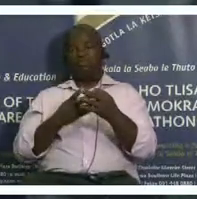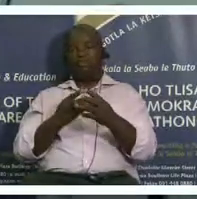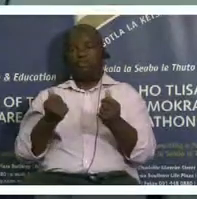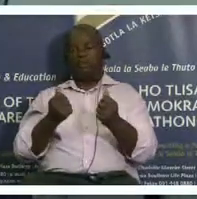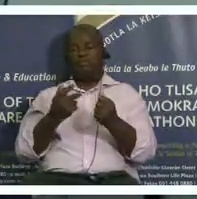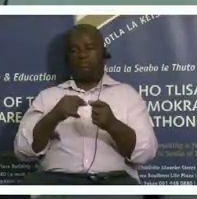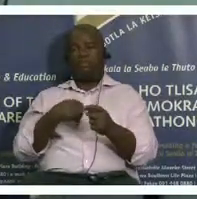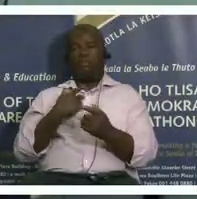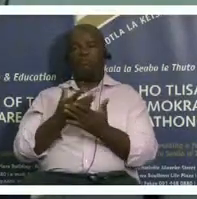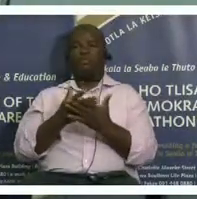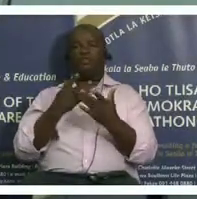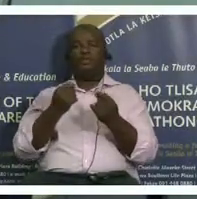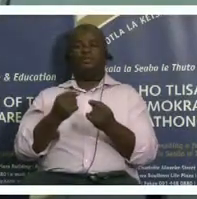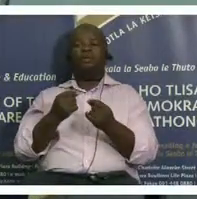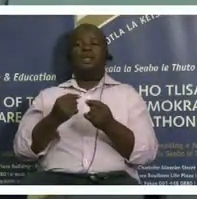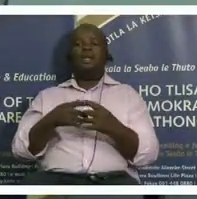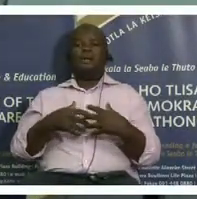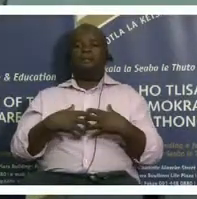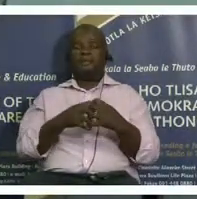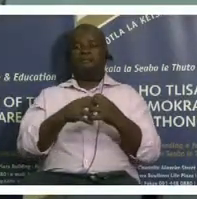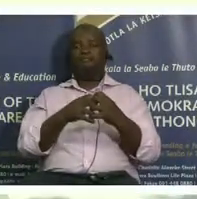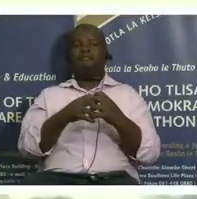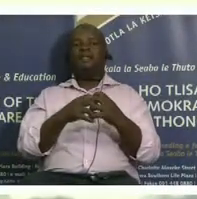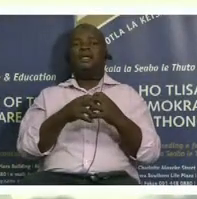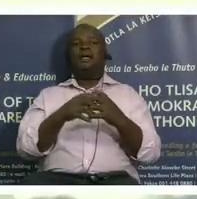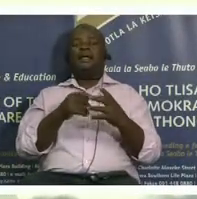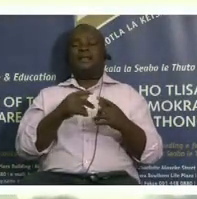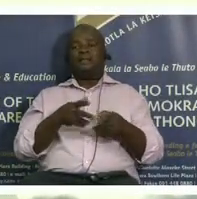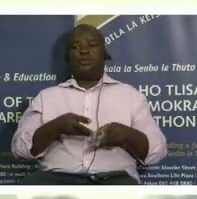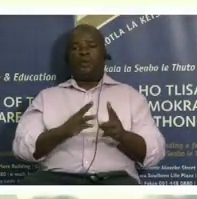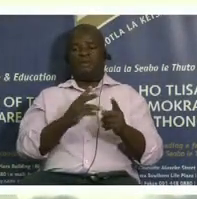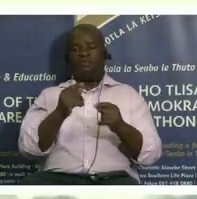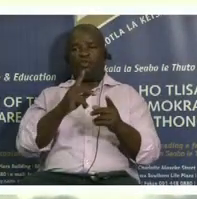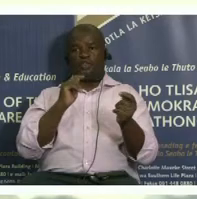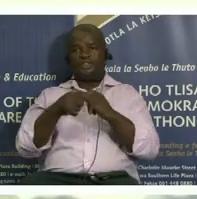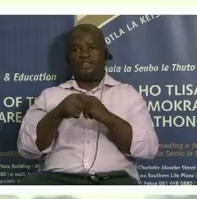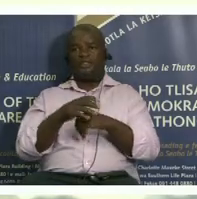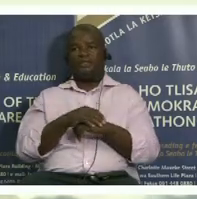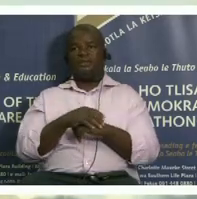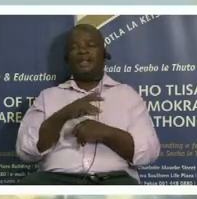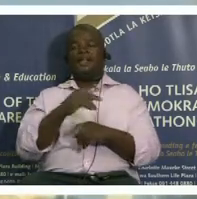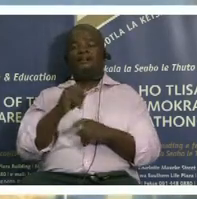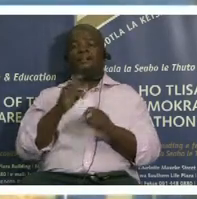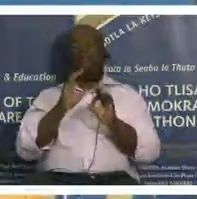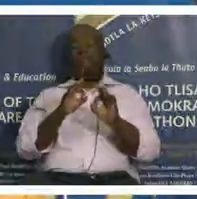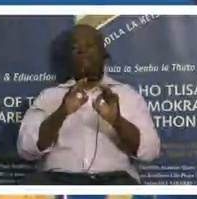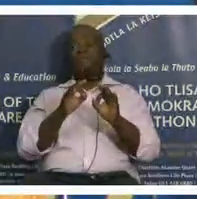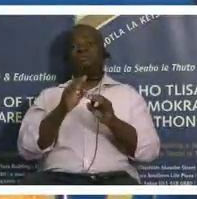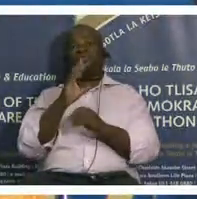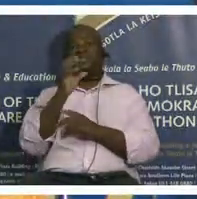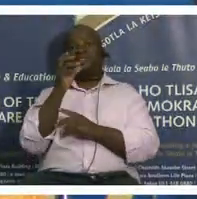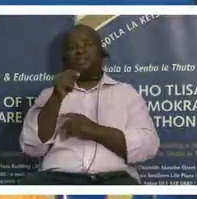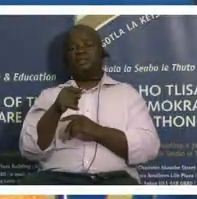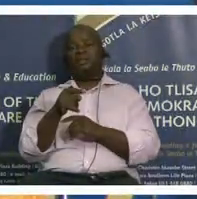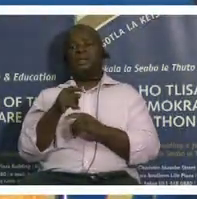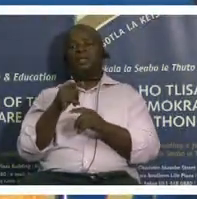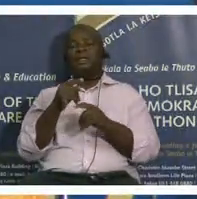embarked on a decisive path of recovery. The Free State official unemployment rate declined